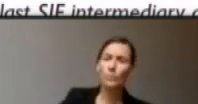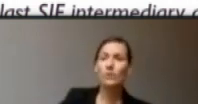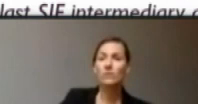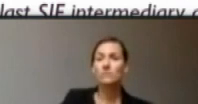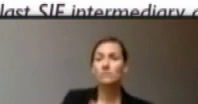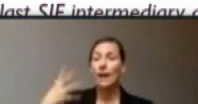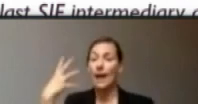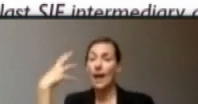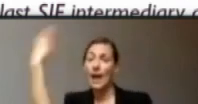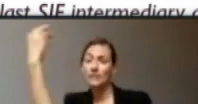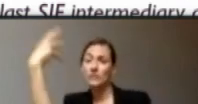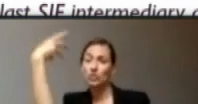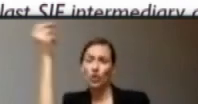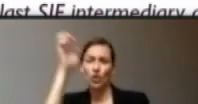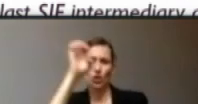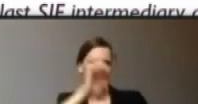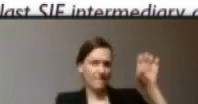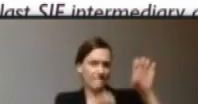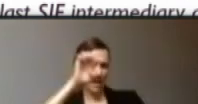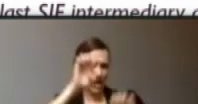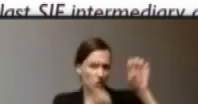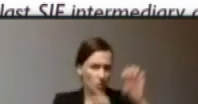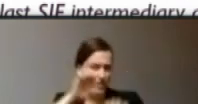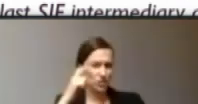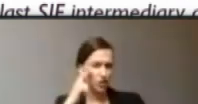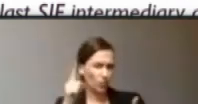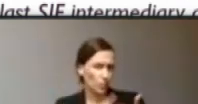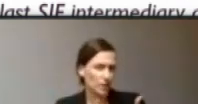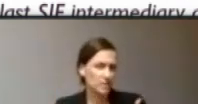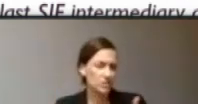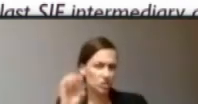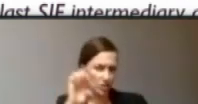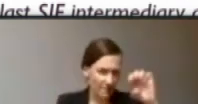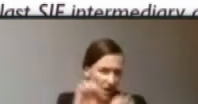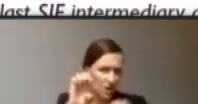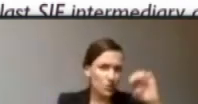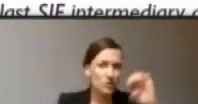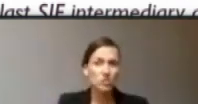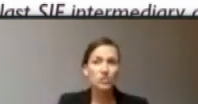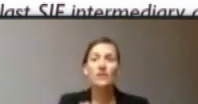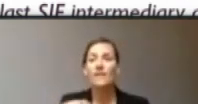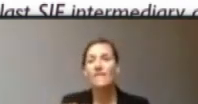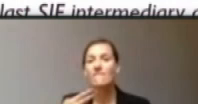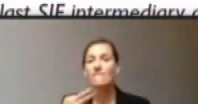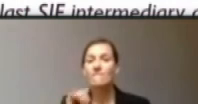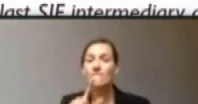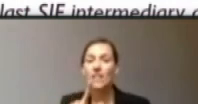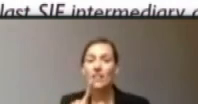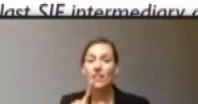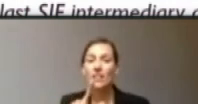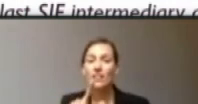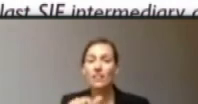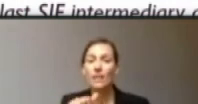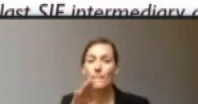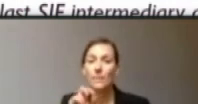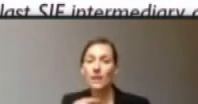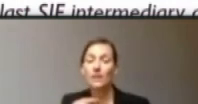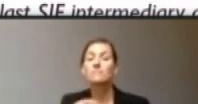external evaluation, and Philibert Research and Evaluation are the primary evaluators for